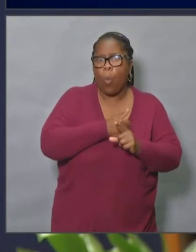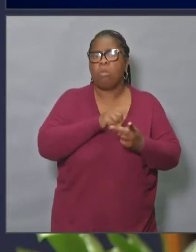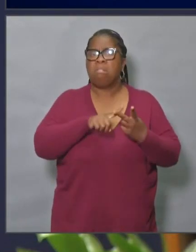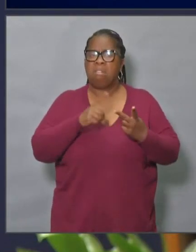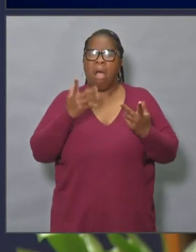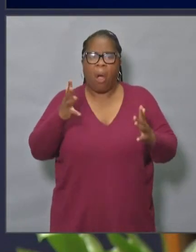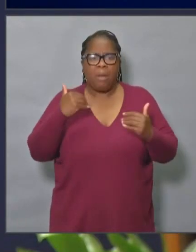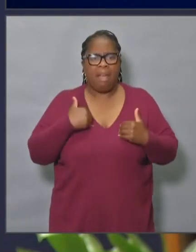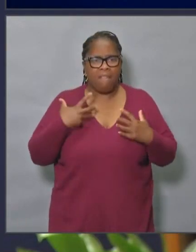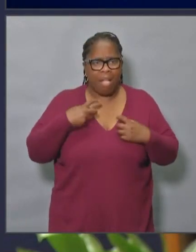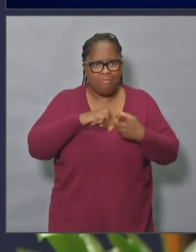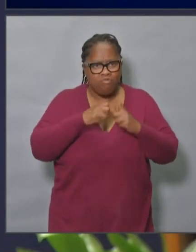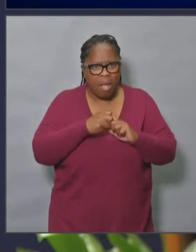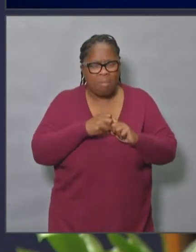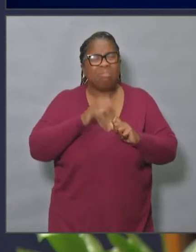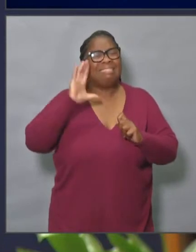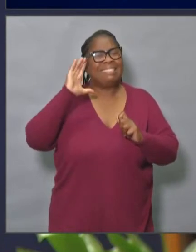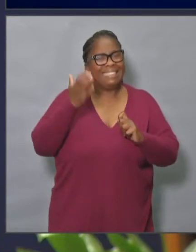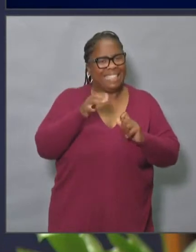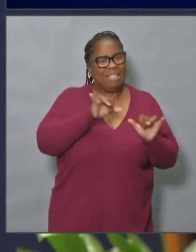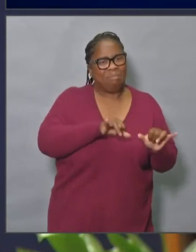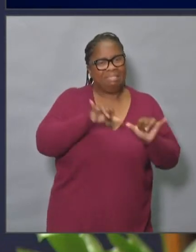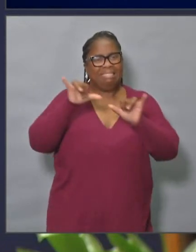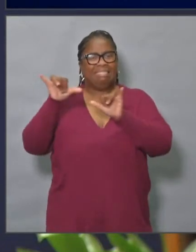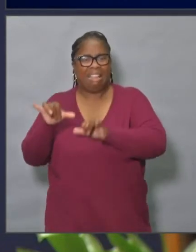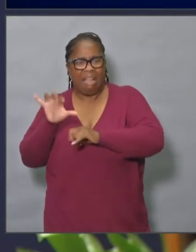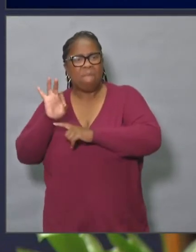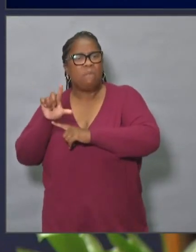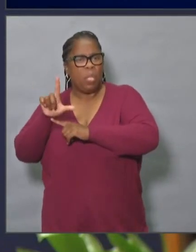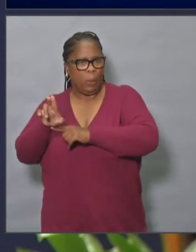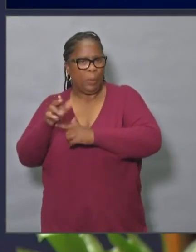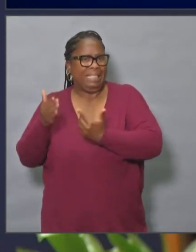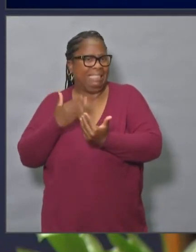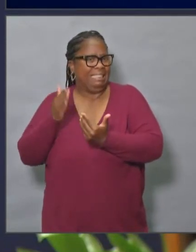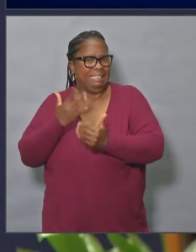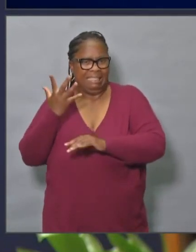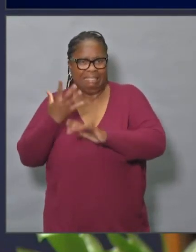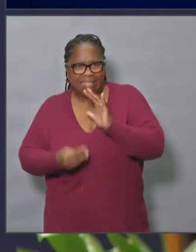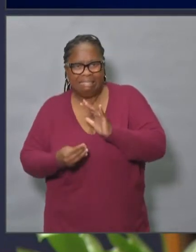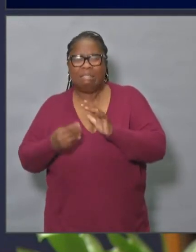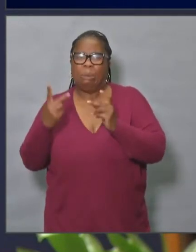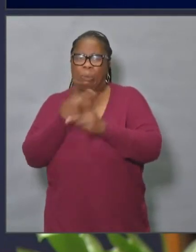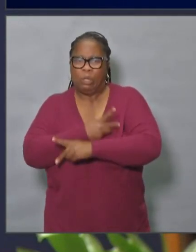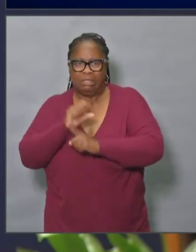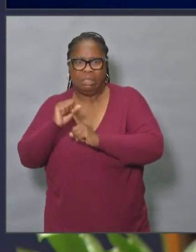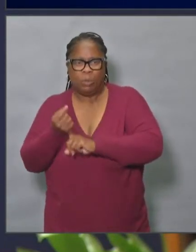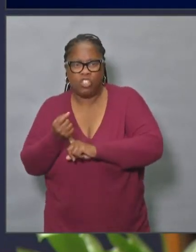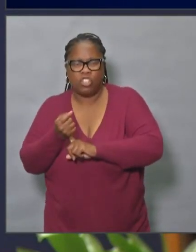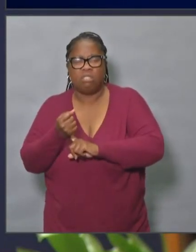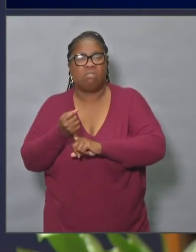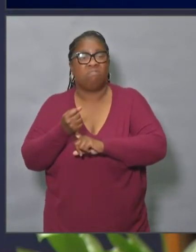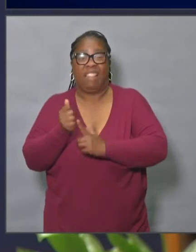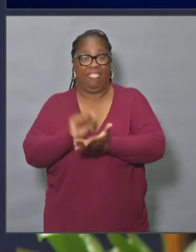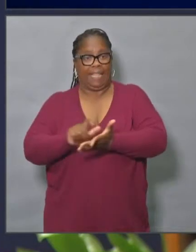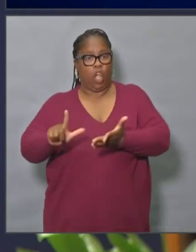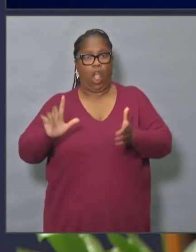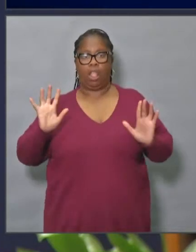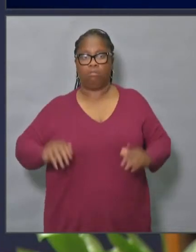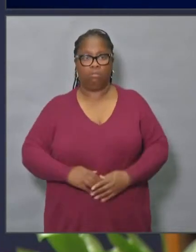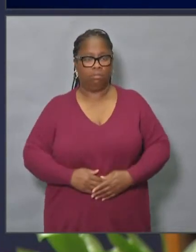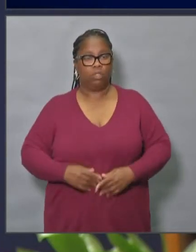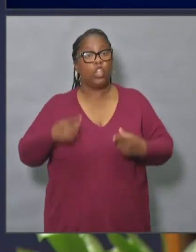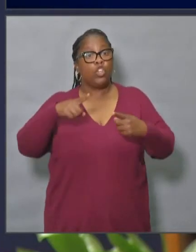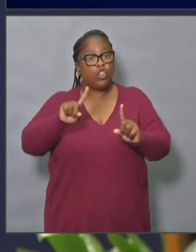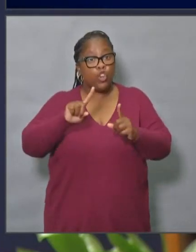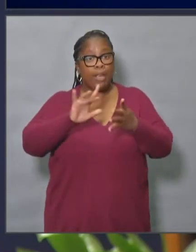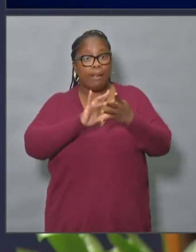be at increased risk of serious outcomes, just like they are with the flu. But the similarities don't actually go very far. During mid-April,